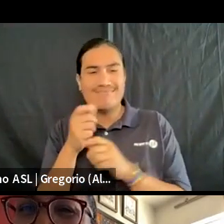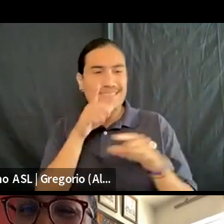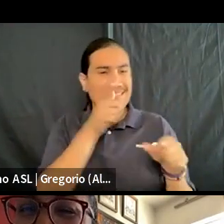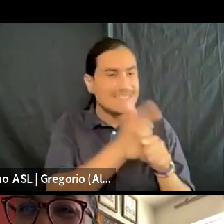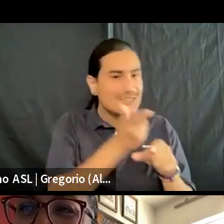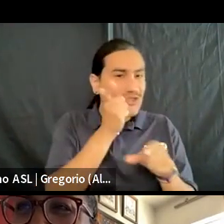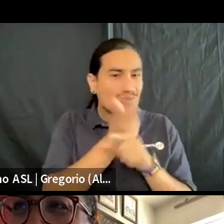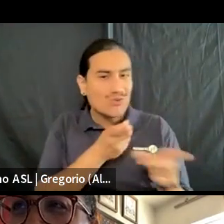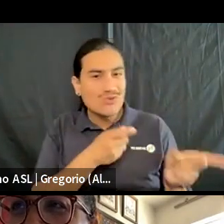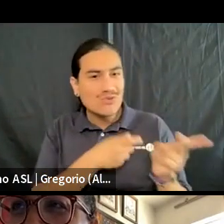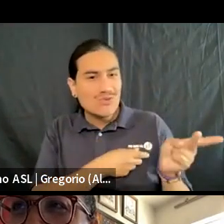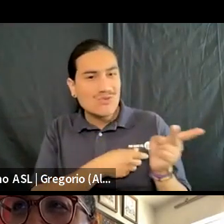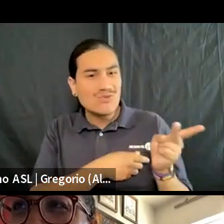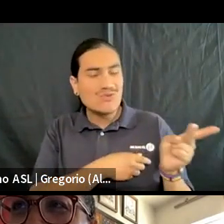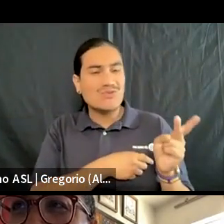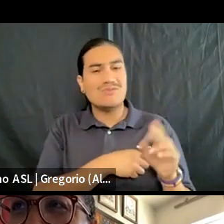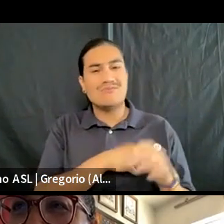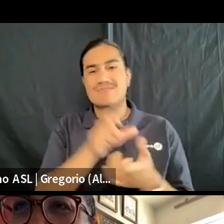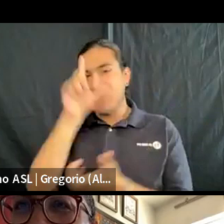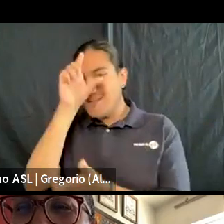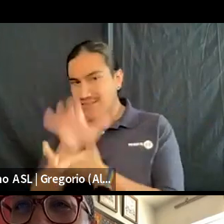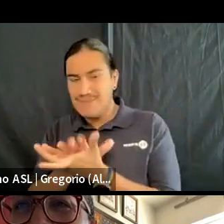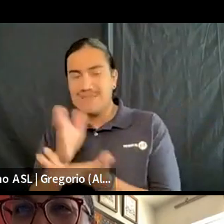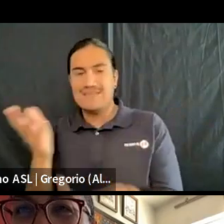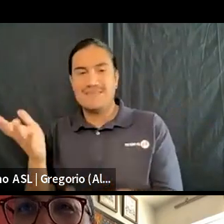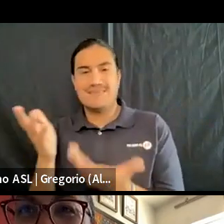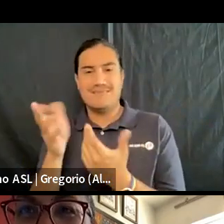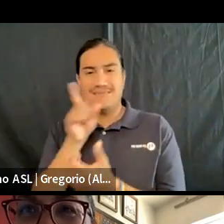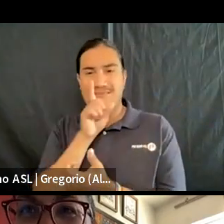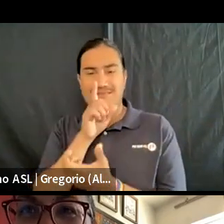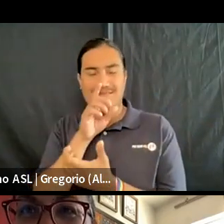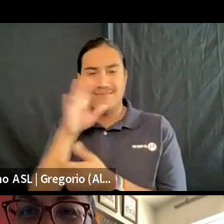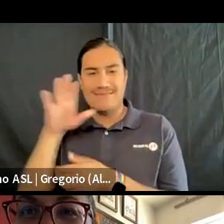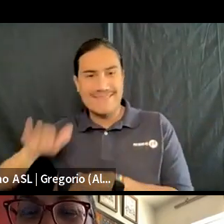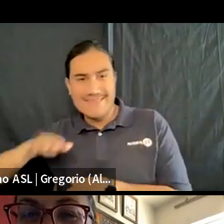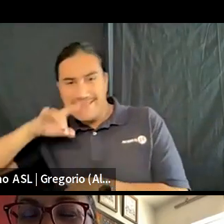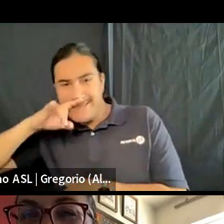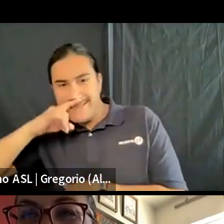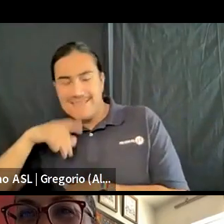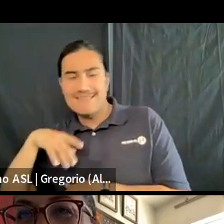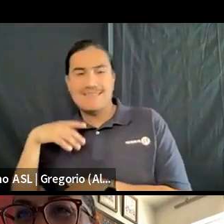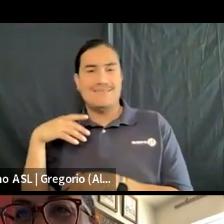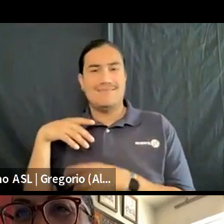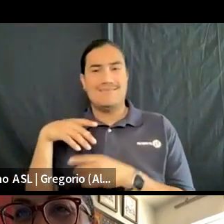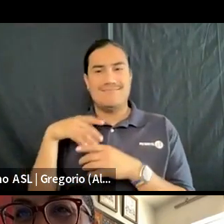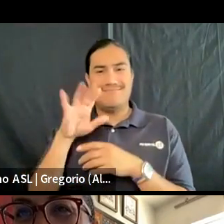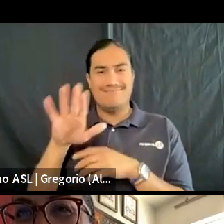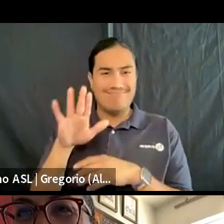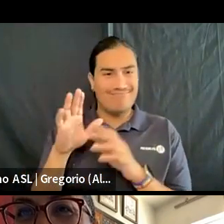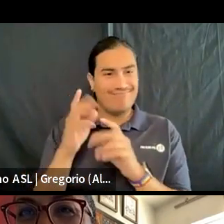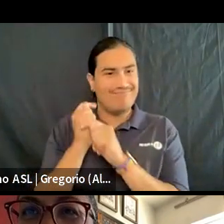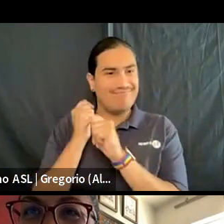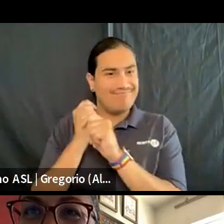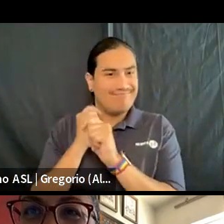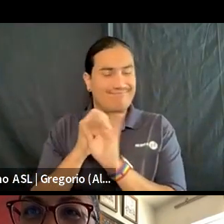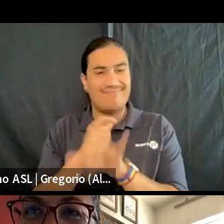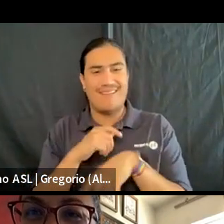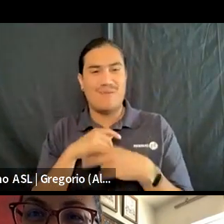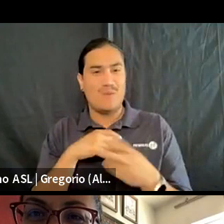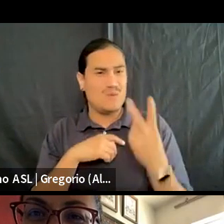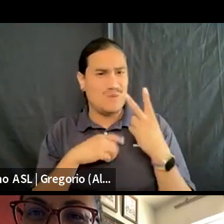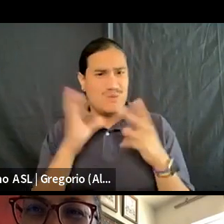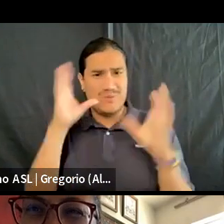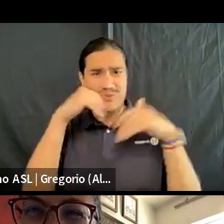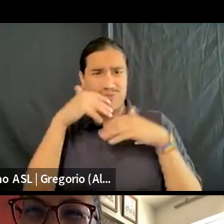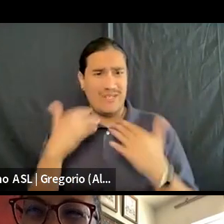or, you know, the husband and the little kids here, or even those two